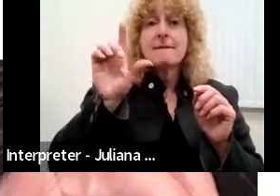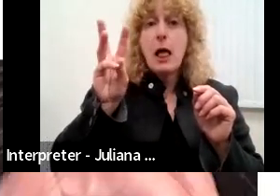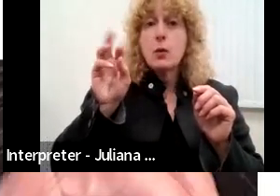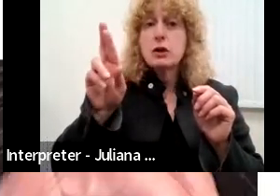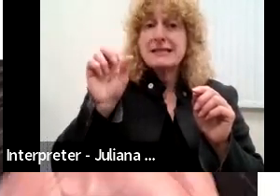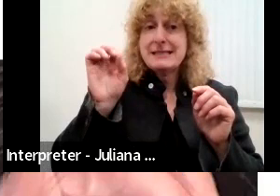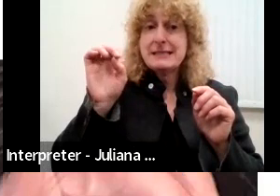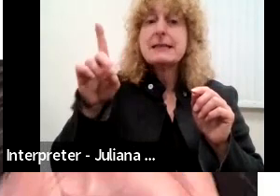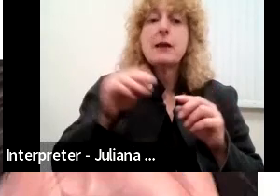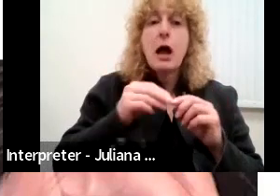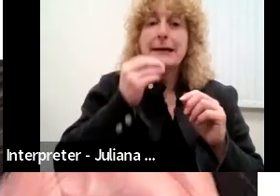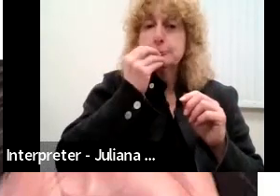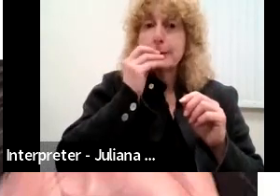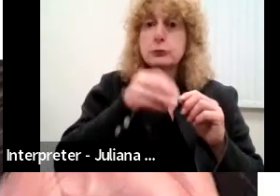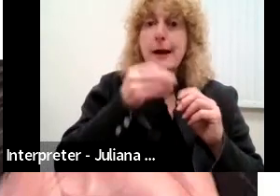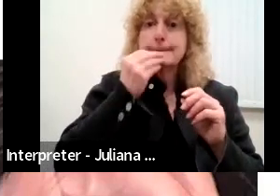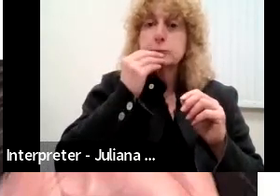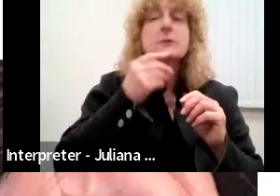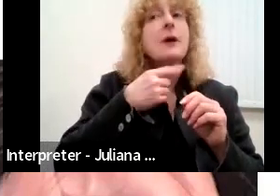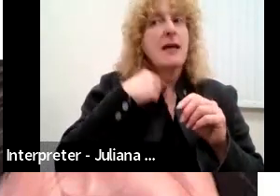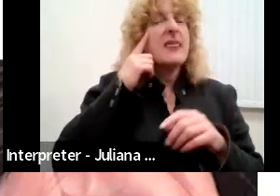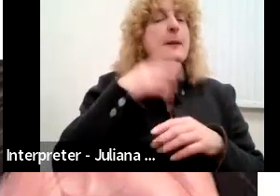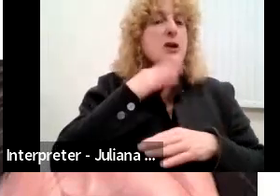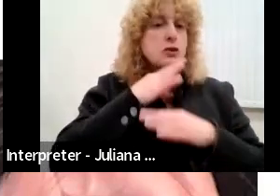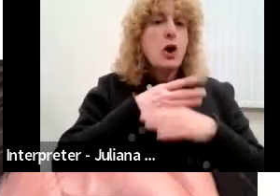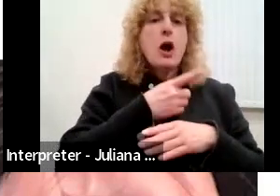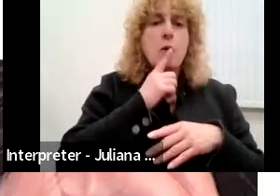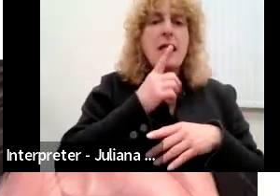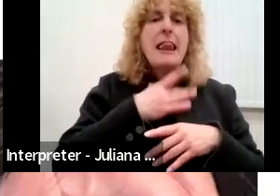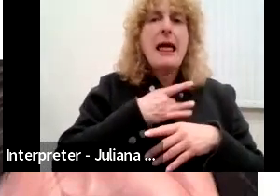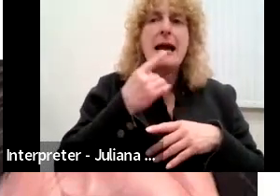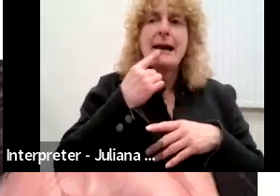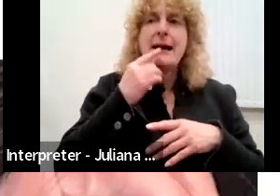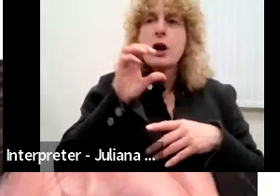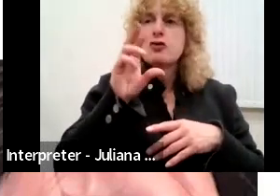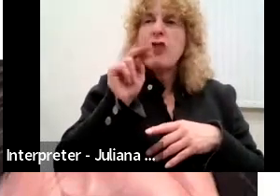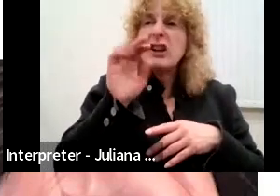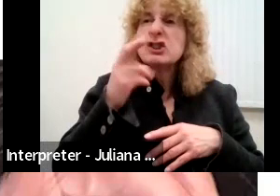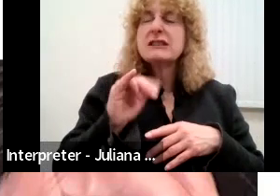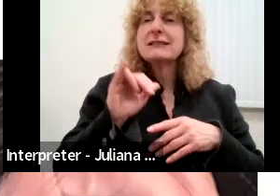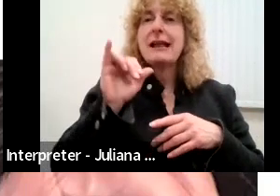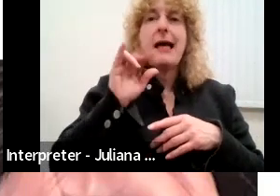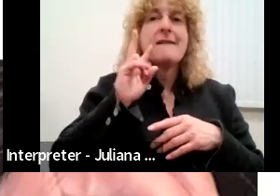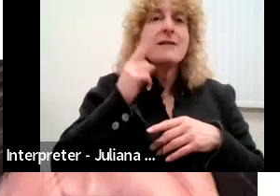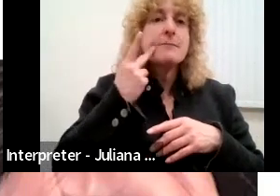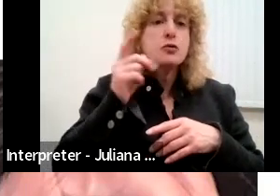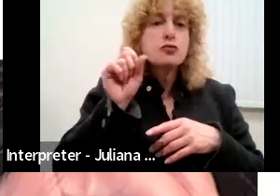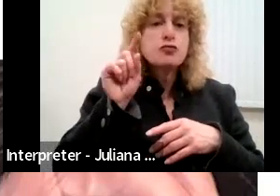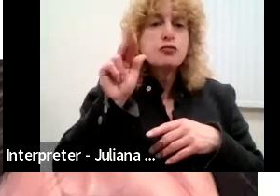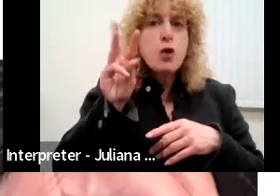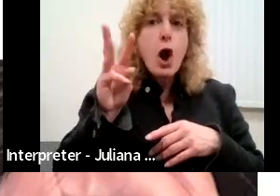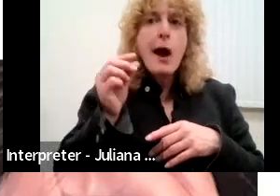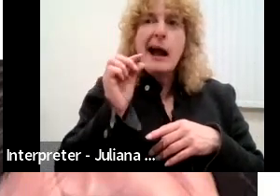to use for That my daughter would like that. She really likes super crunchy things, veggie straws and really Mhm. crunchy chips and